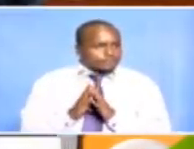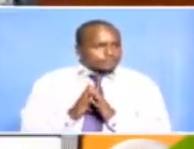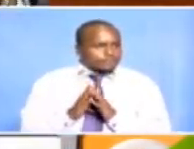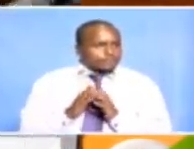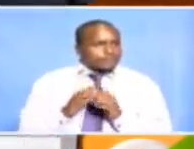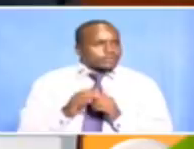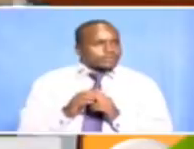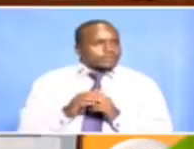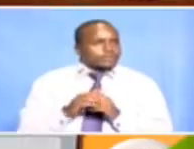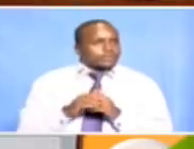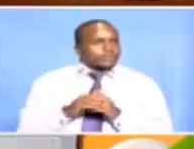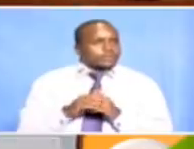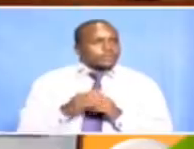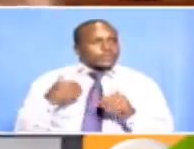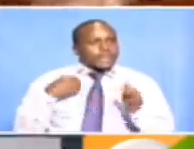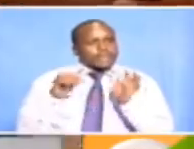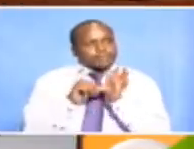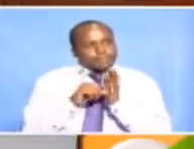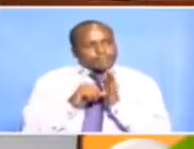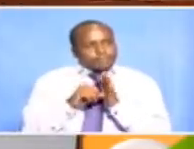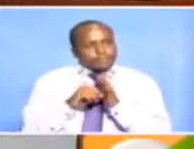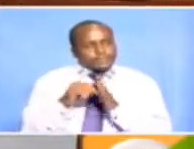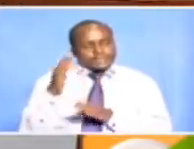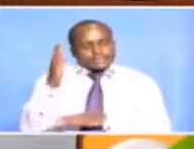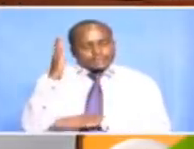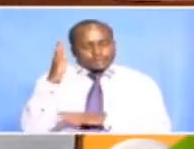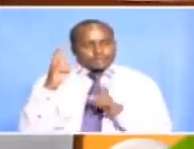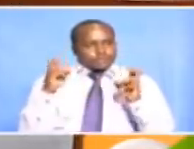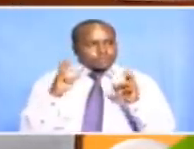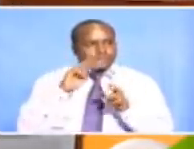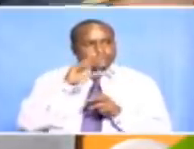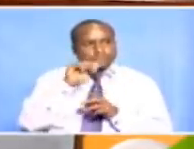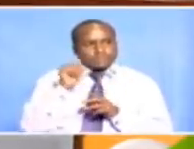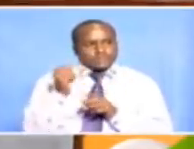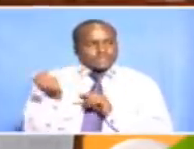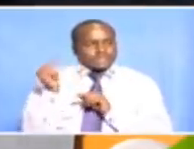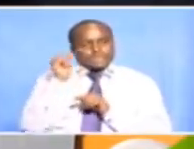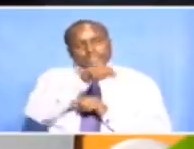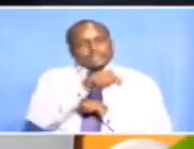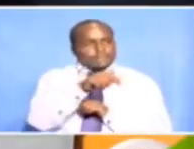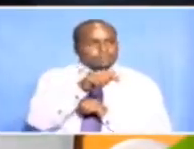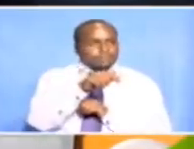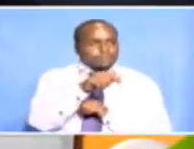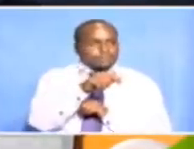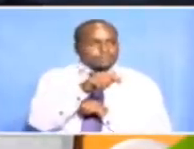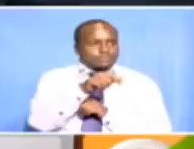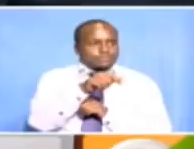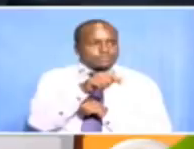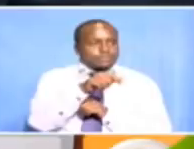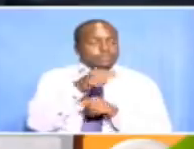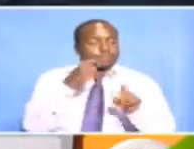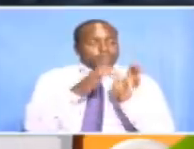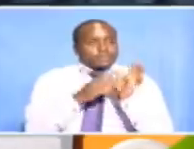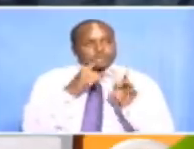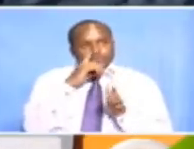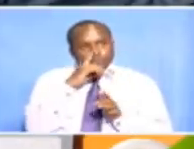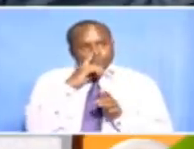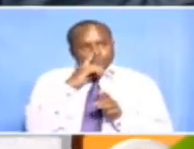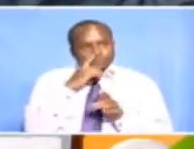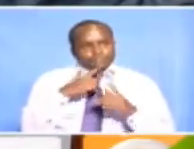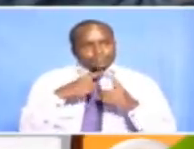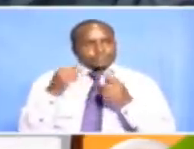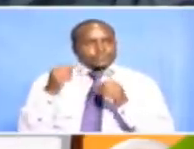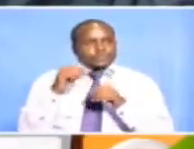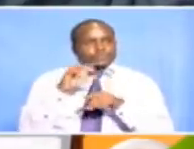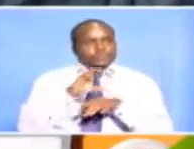lot. When I had a problem with the security apparatus, MCS came for me from my Mua home. We went to a church in Njiru.